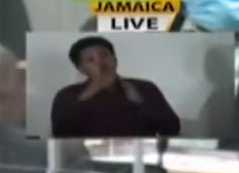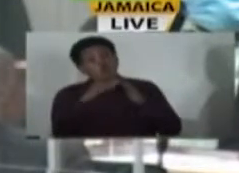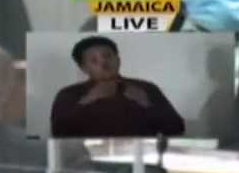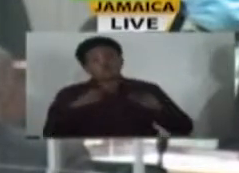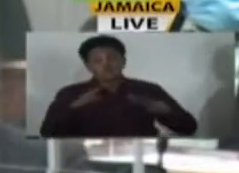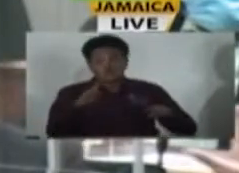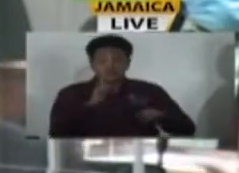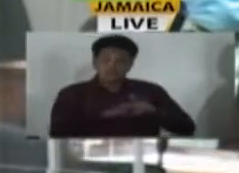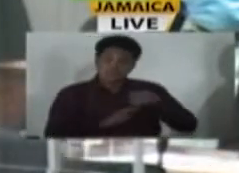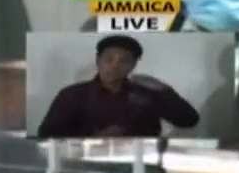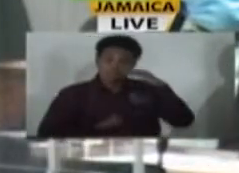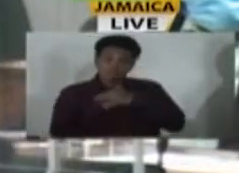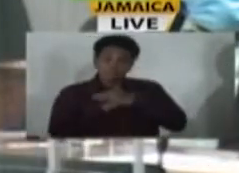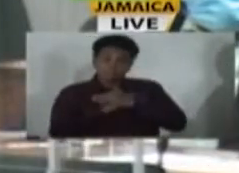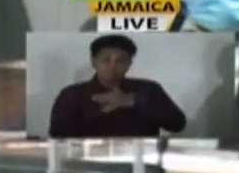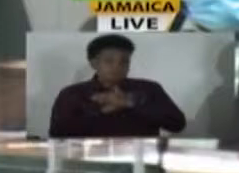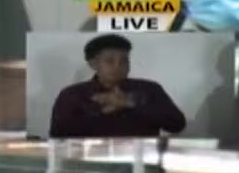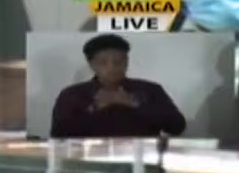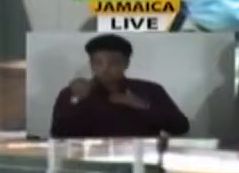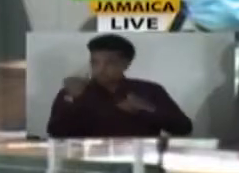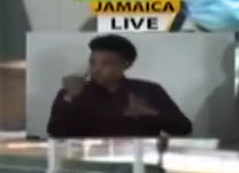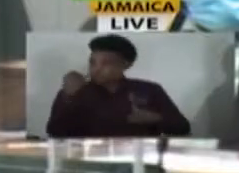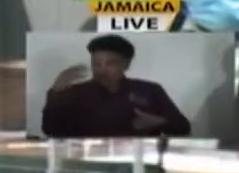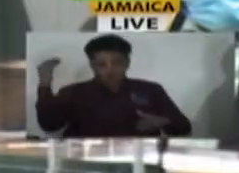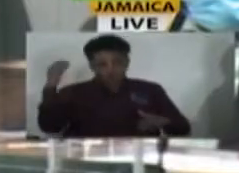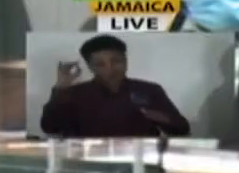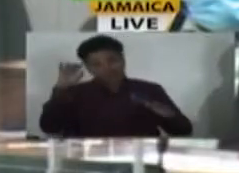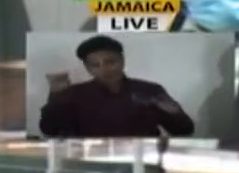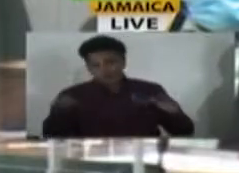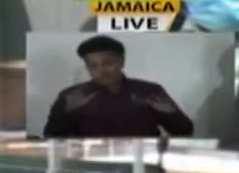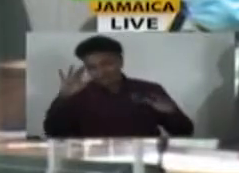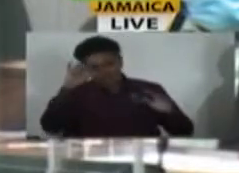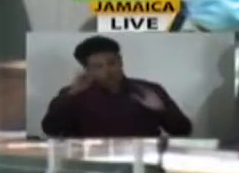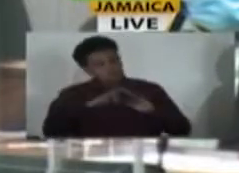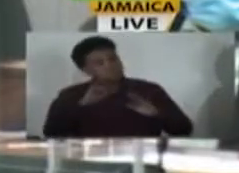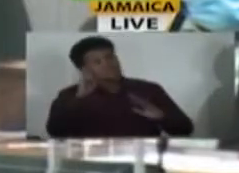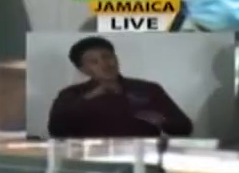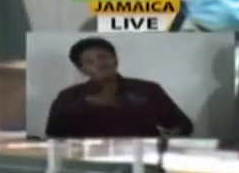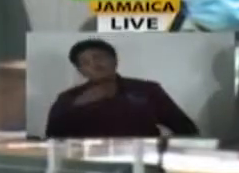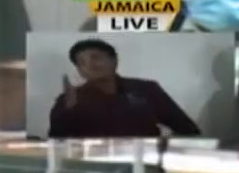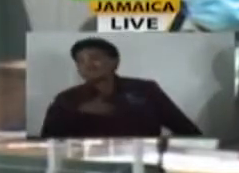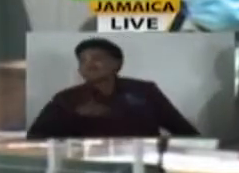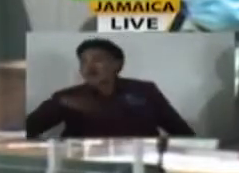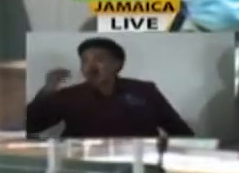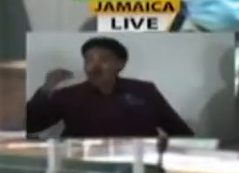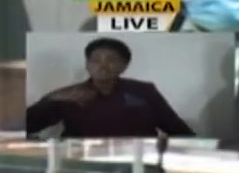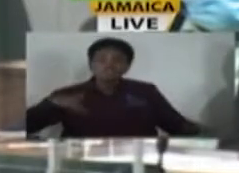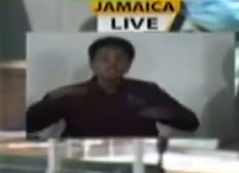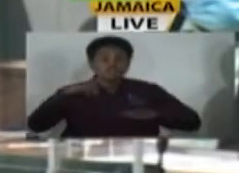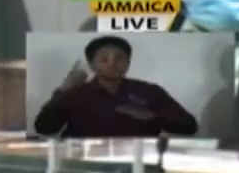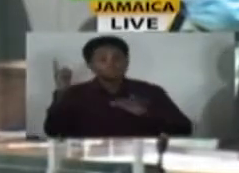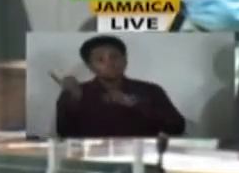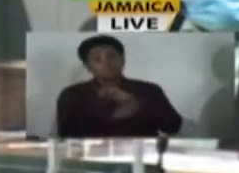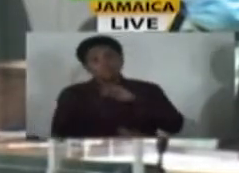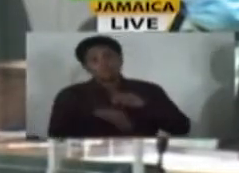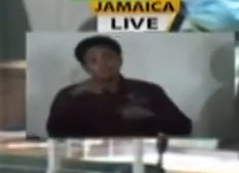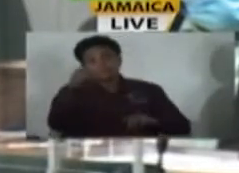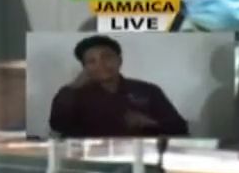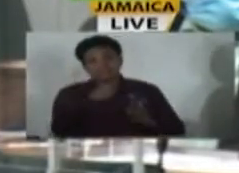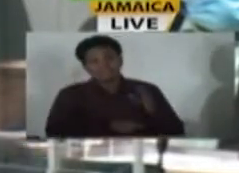during a curfew, the fixed penalty, Madam Speaker, is